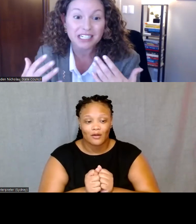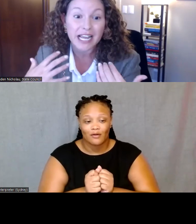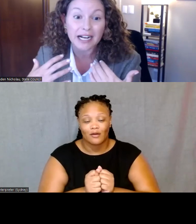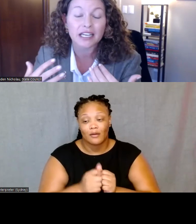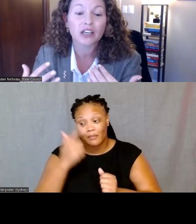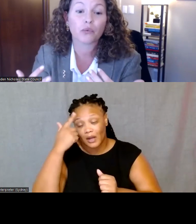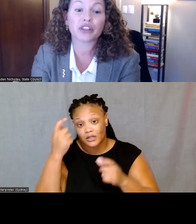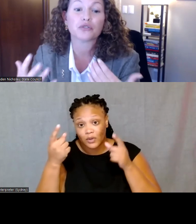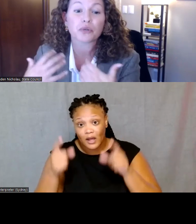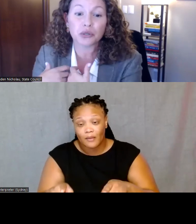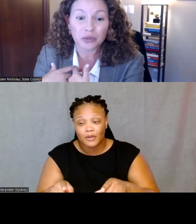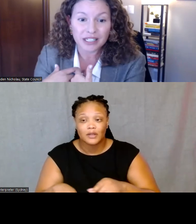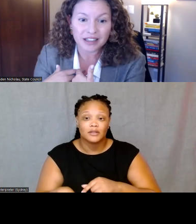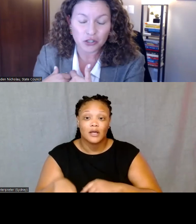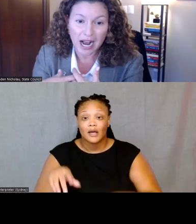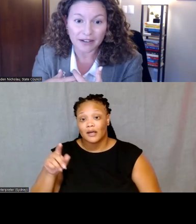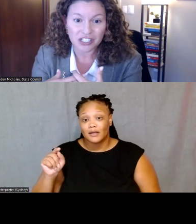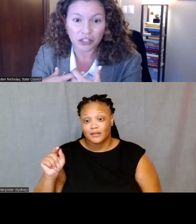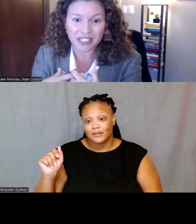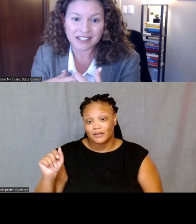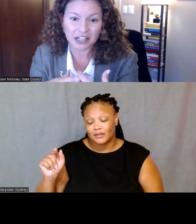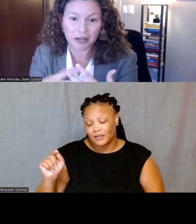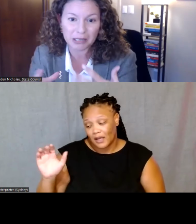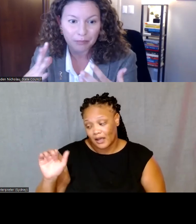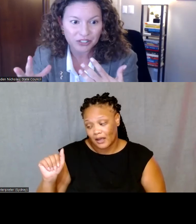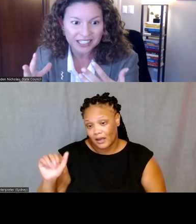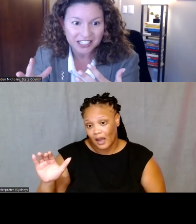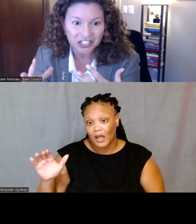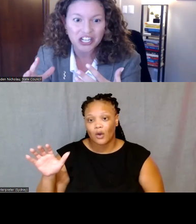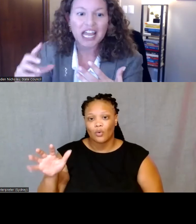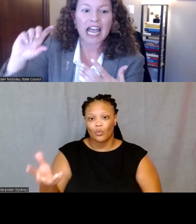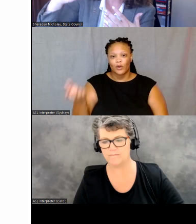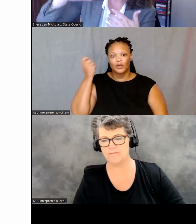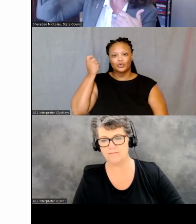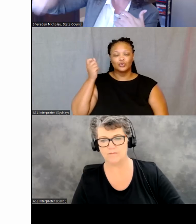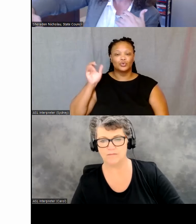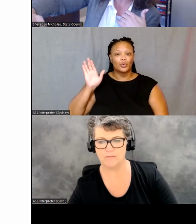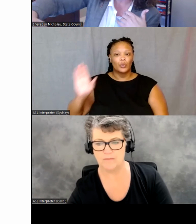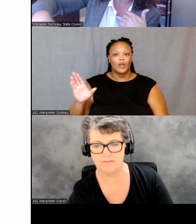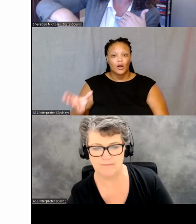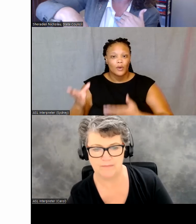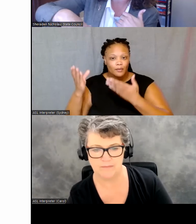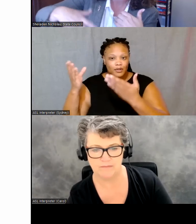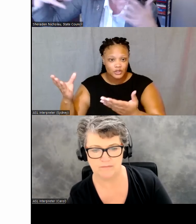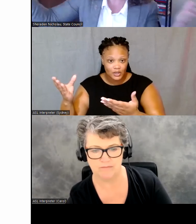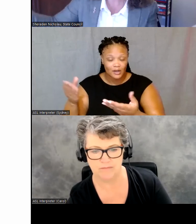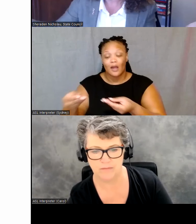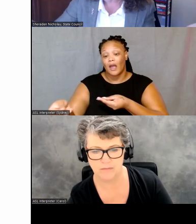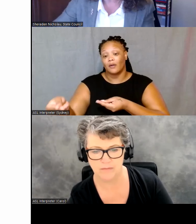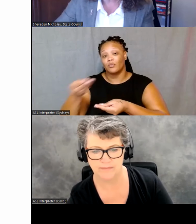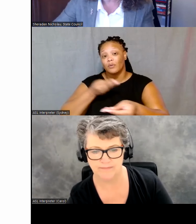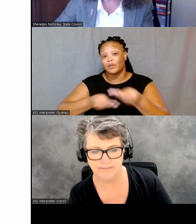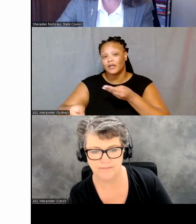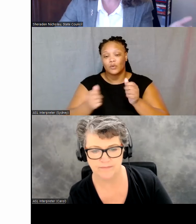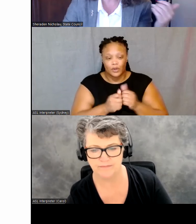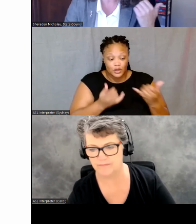happened was TCAC withdrew the draft to decrease their minimum percentage. and replaced it with the proposal we